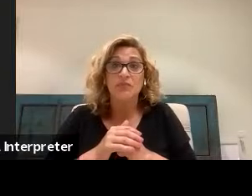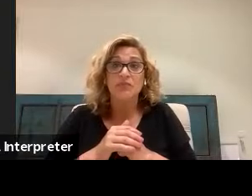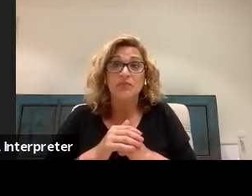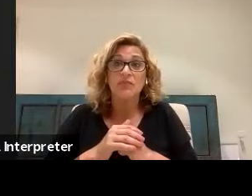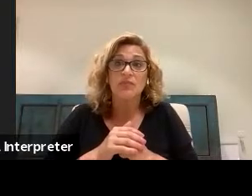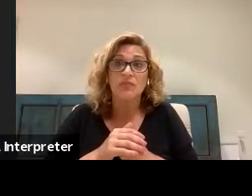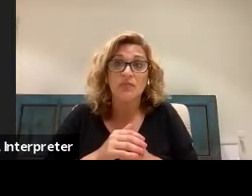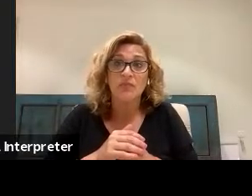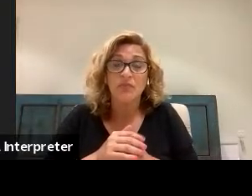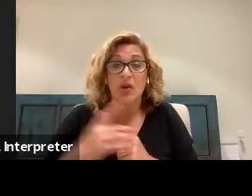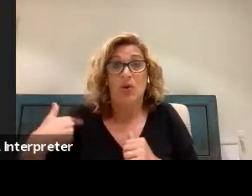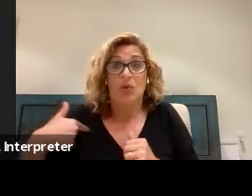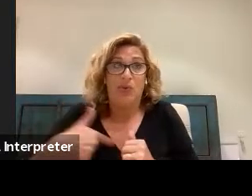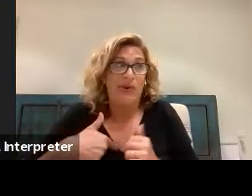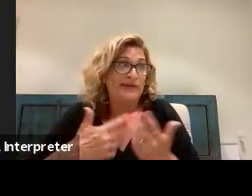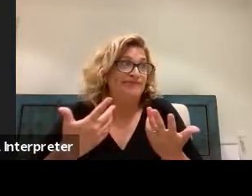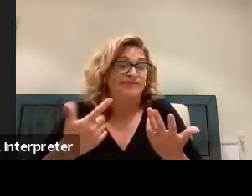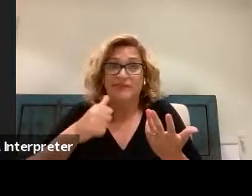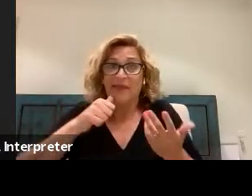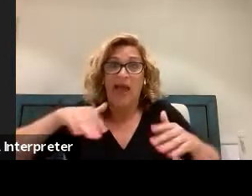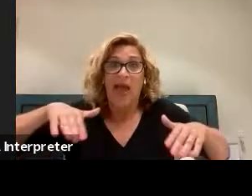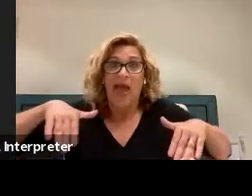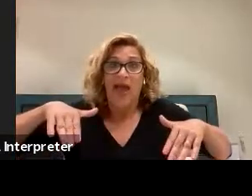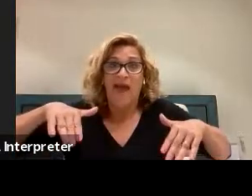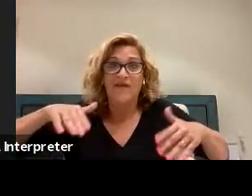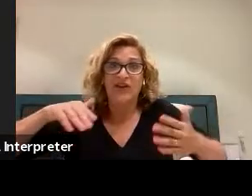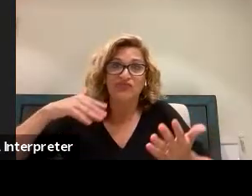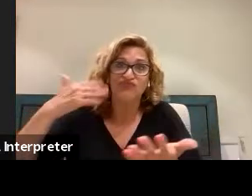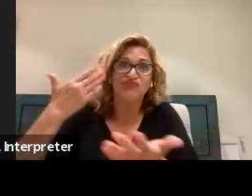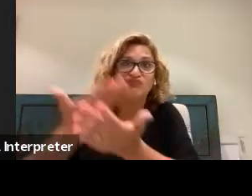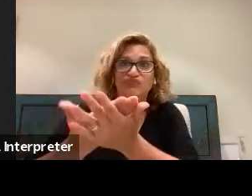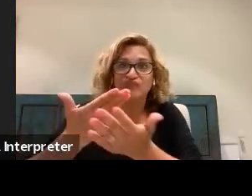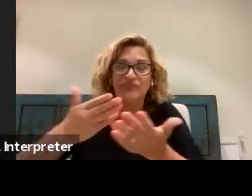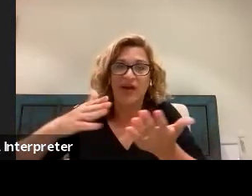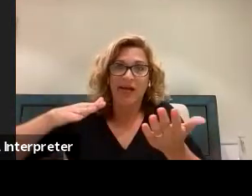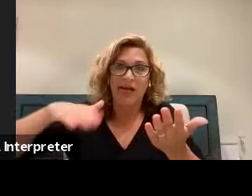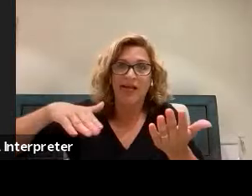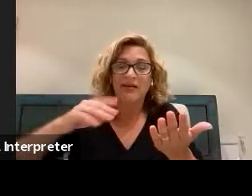we're not there yet. We're